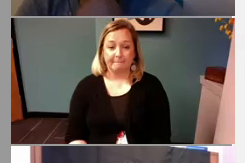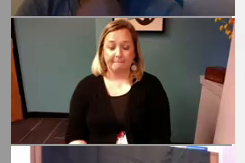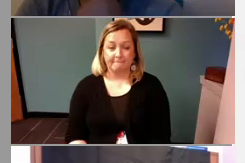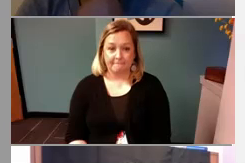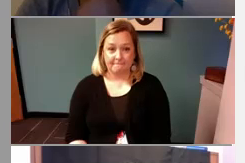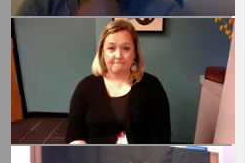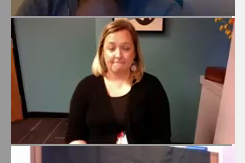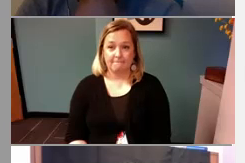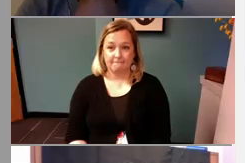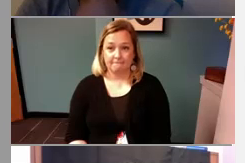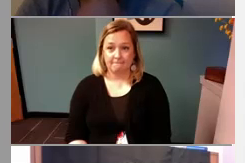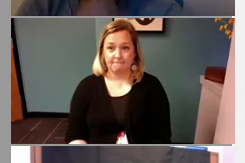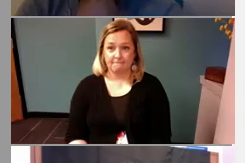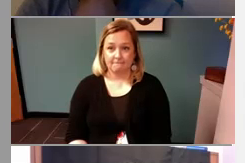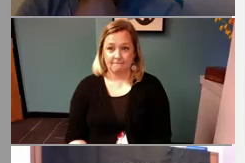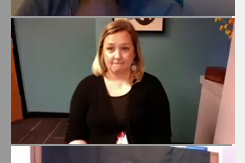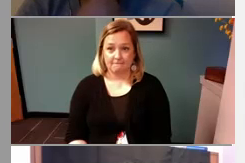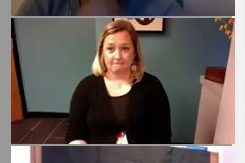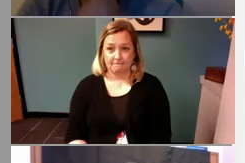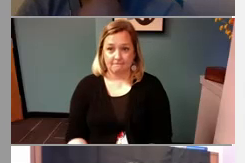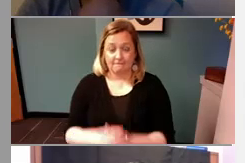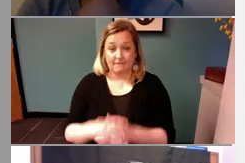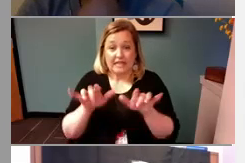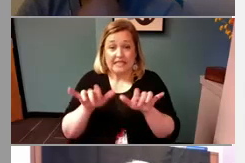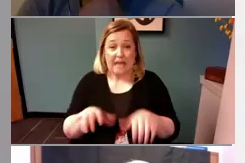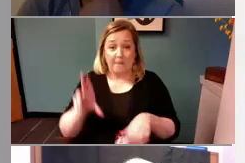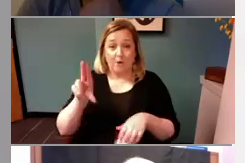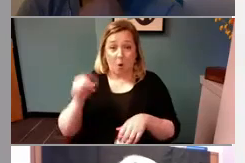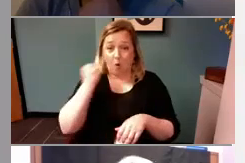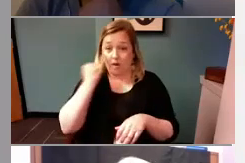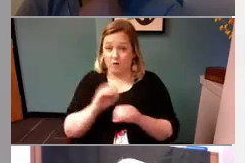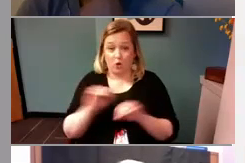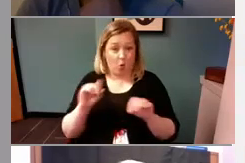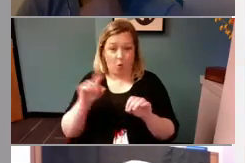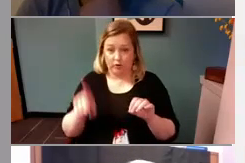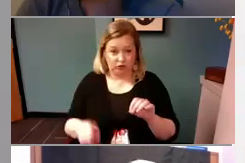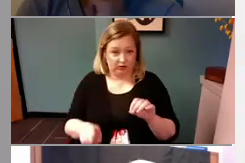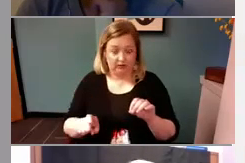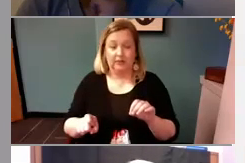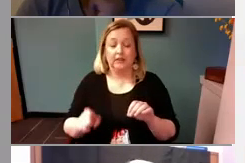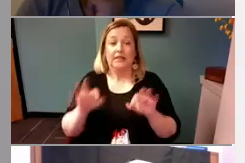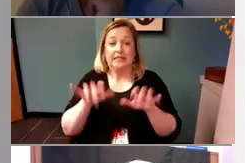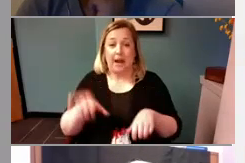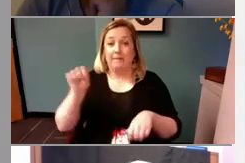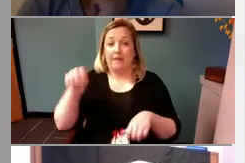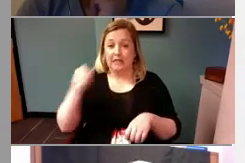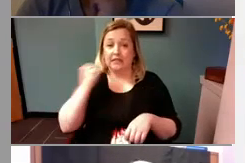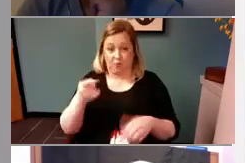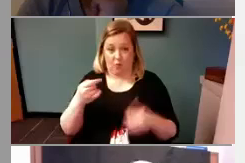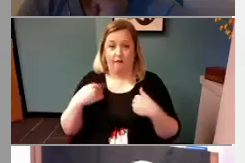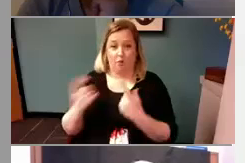Type in no if you don't have any questions, or type in yes if you do have any questions. That will give me an